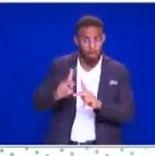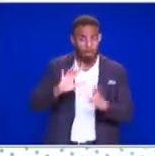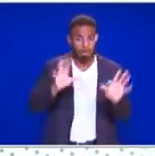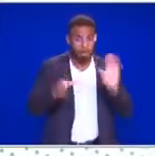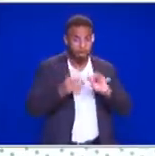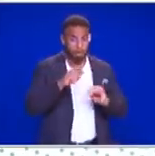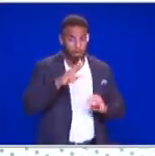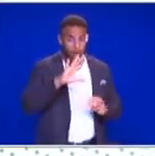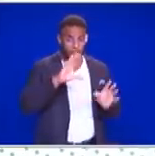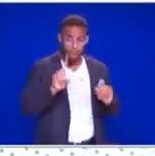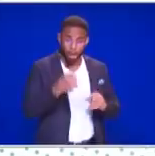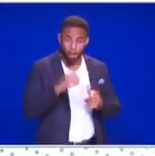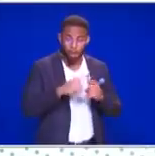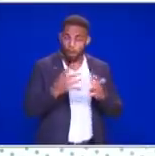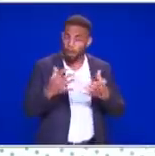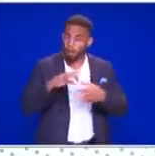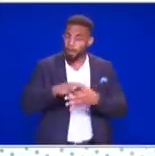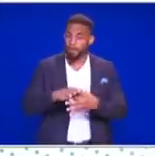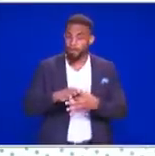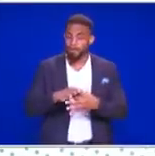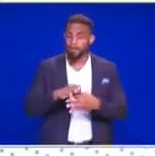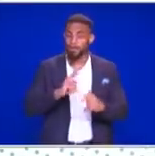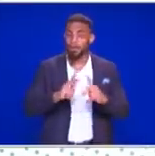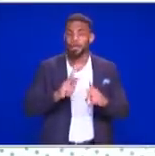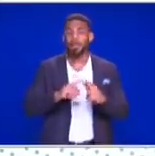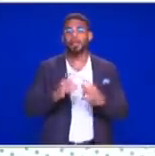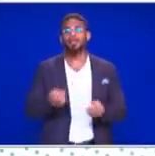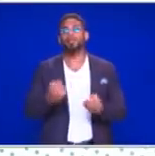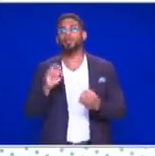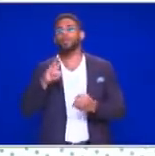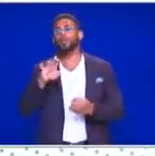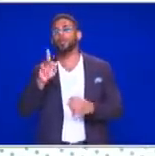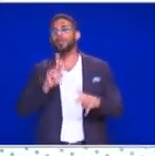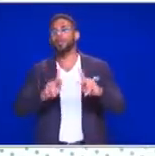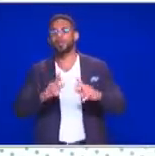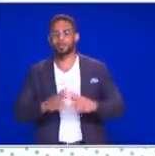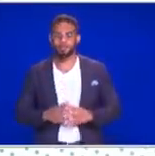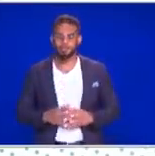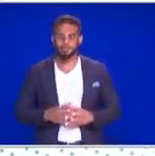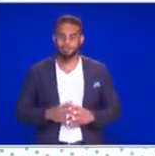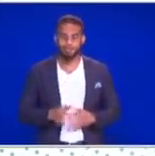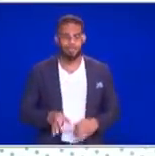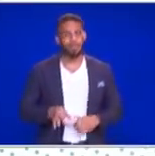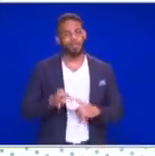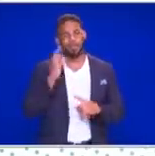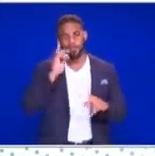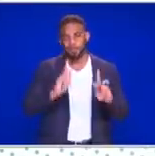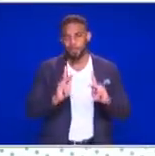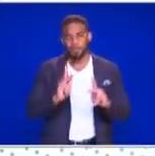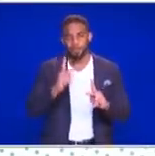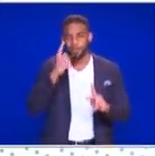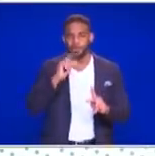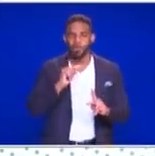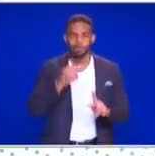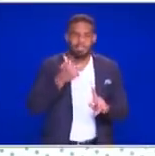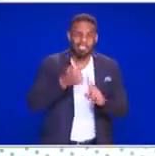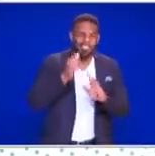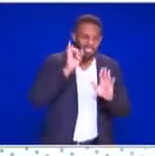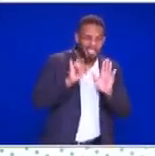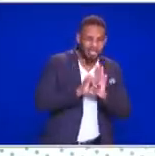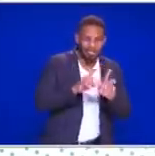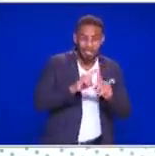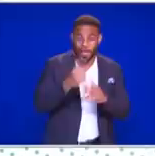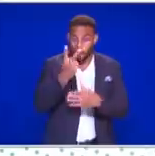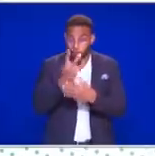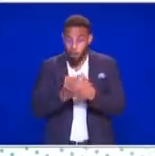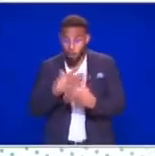sum of the race alone or in combination population, and the multiracial population, especially for people who self-identify